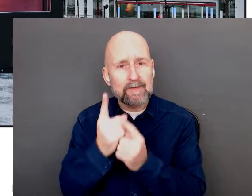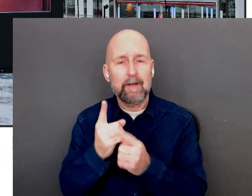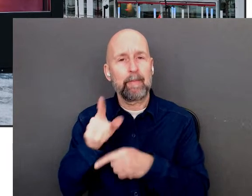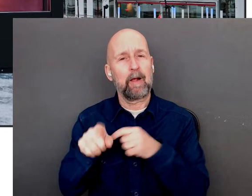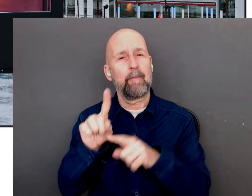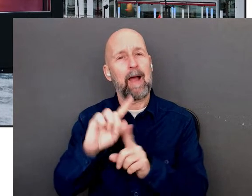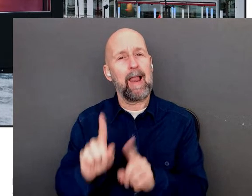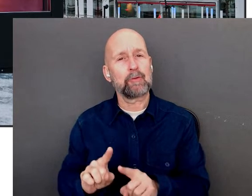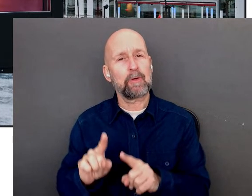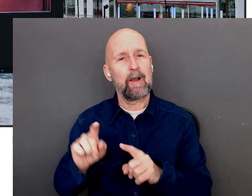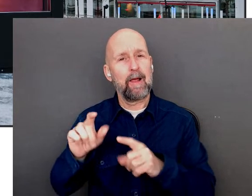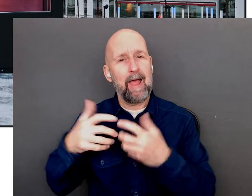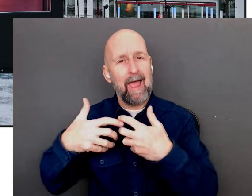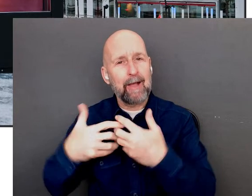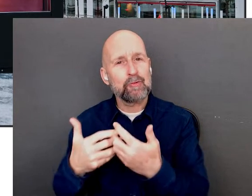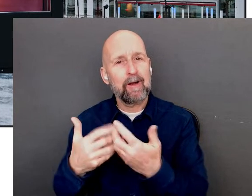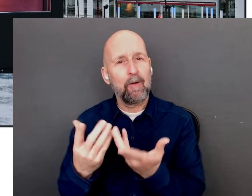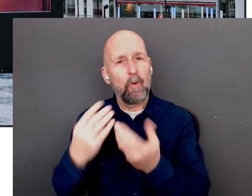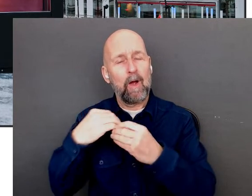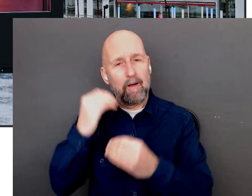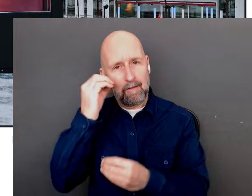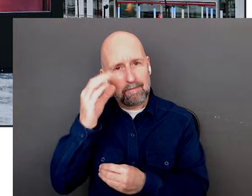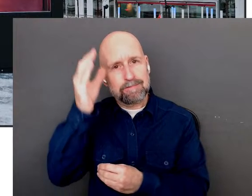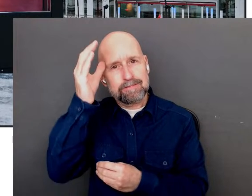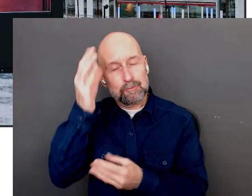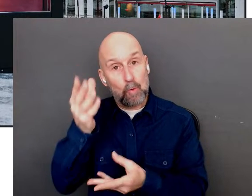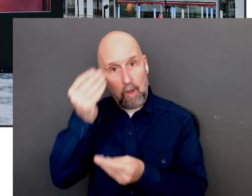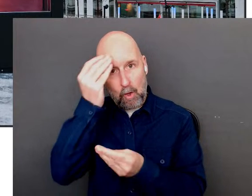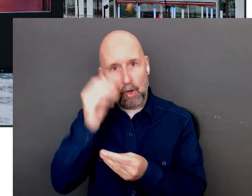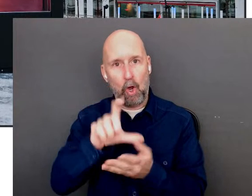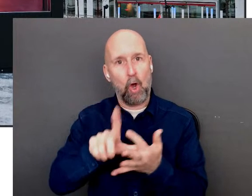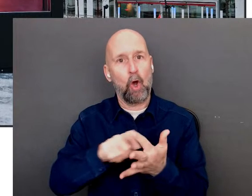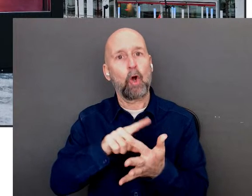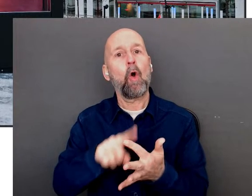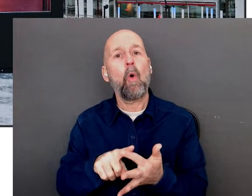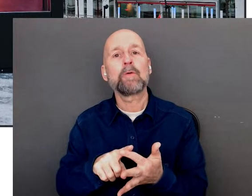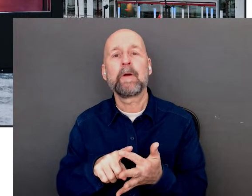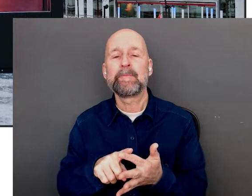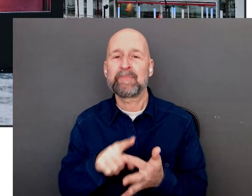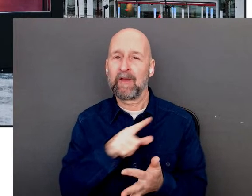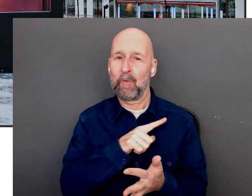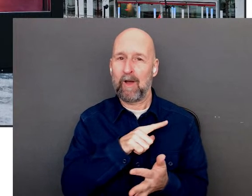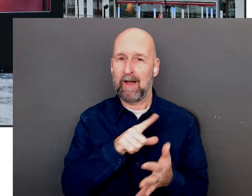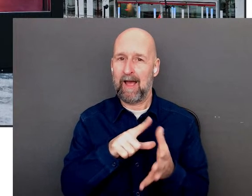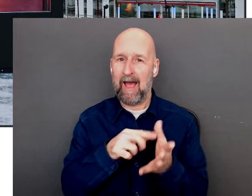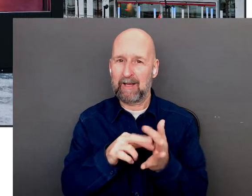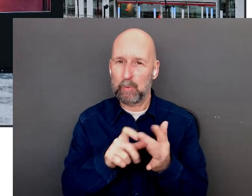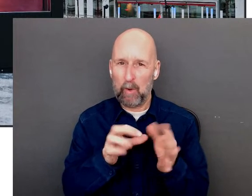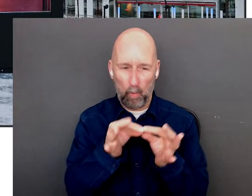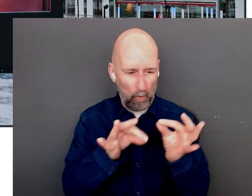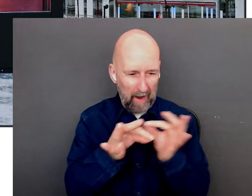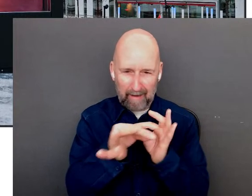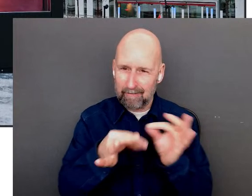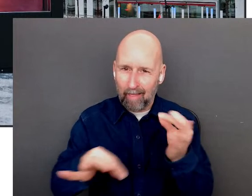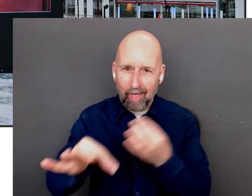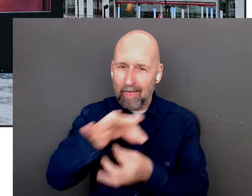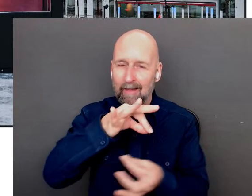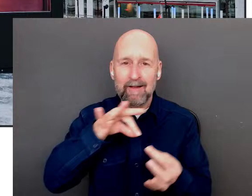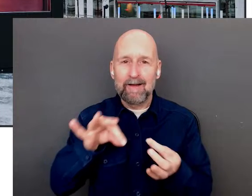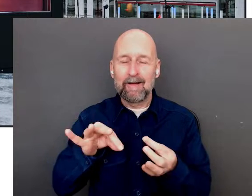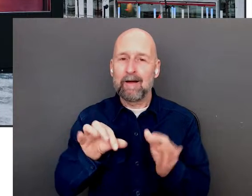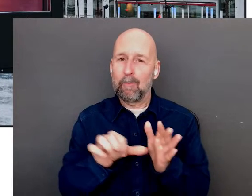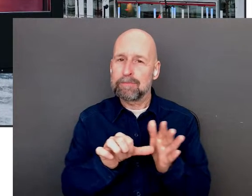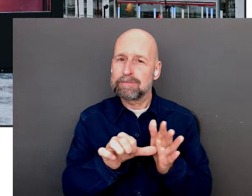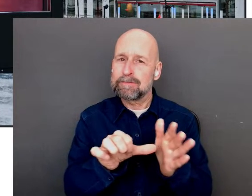of complete my knowledge of code, because toying with like Arduinos and wires and stuff like that was a bit harder to get